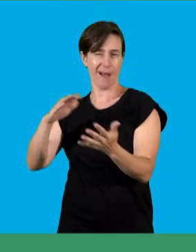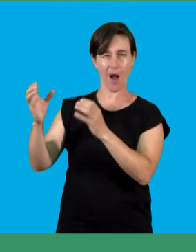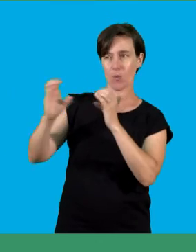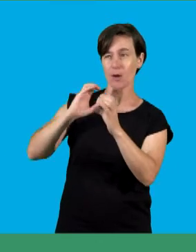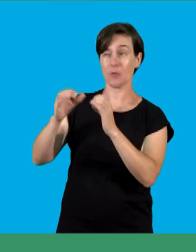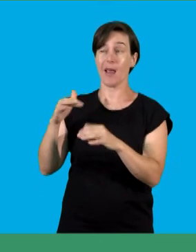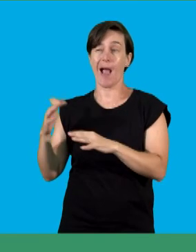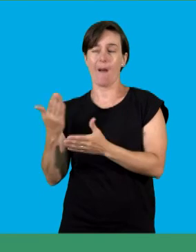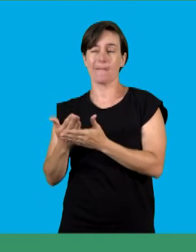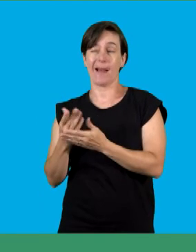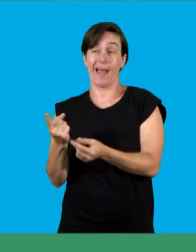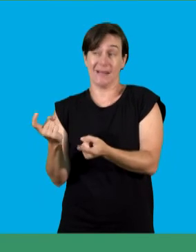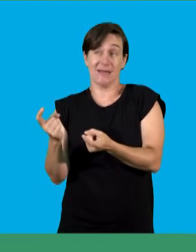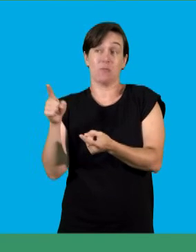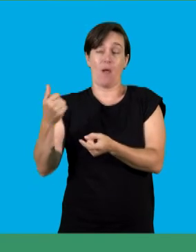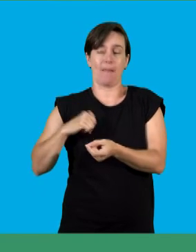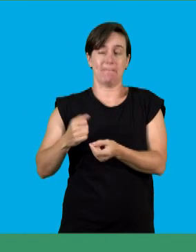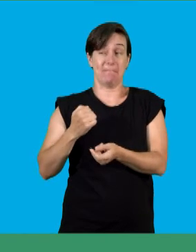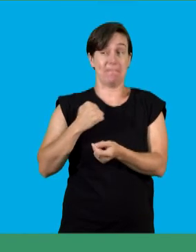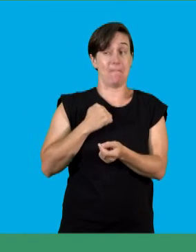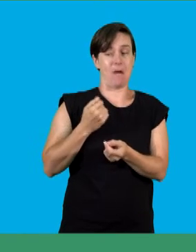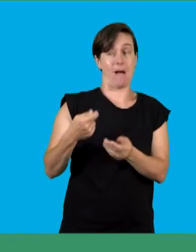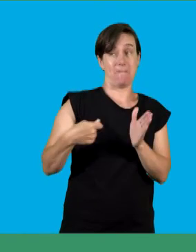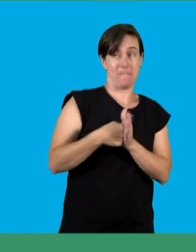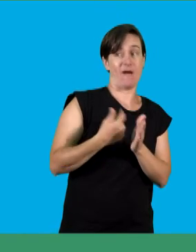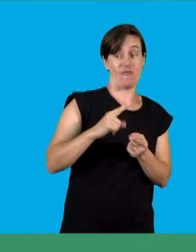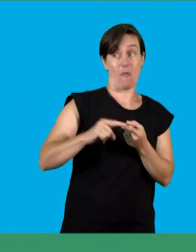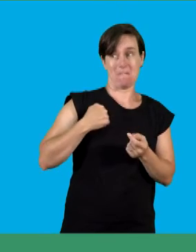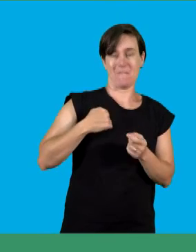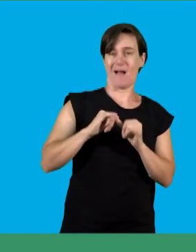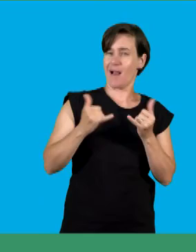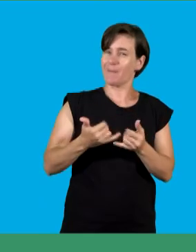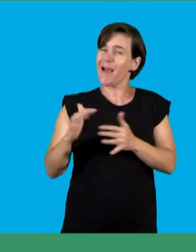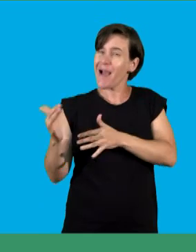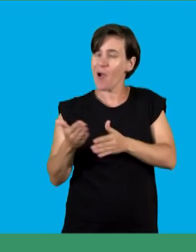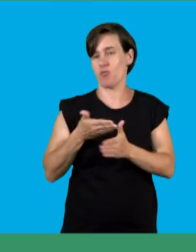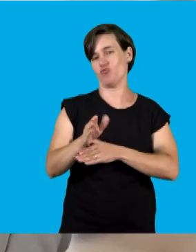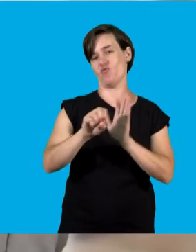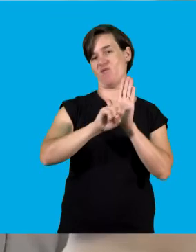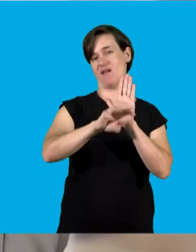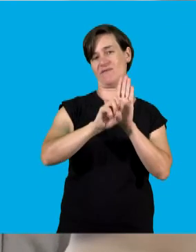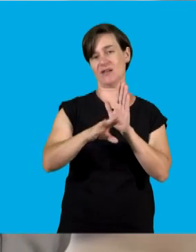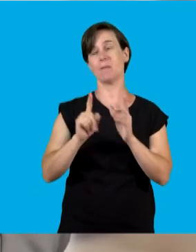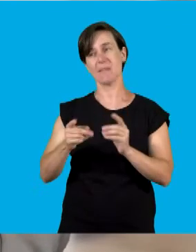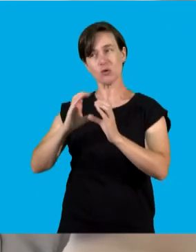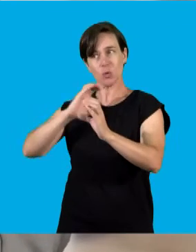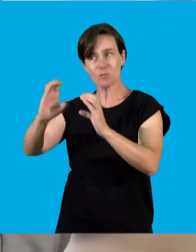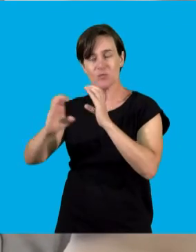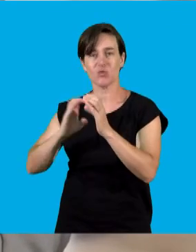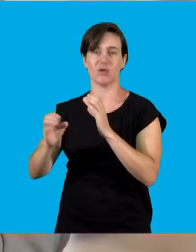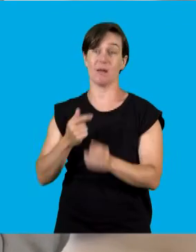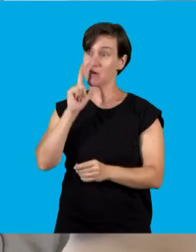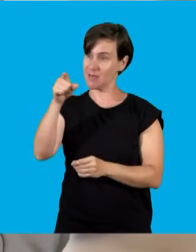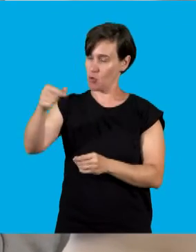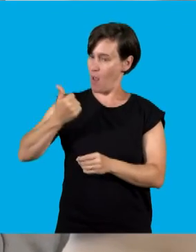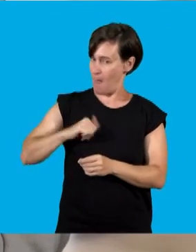or you attract them. You keep them attracted and wanting to come and support you through advertising, through communication with them. Then you'll